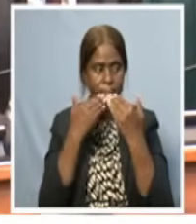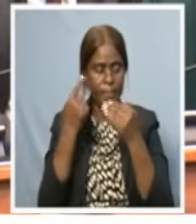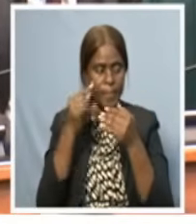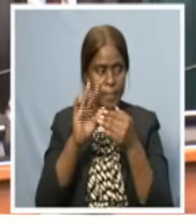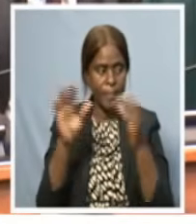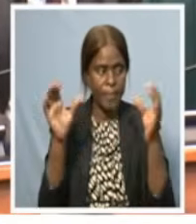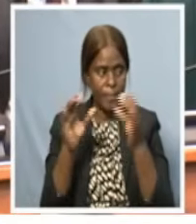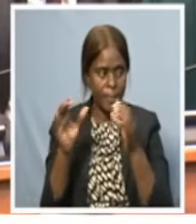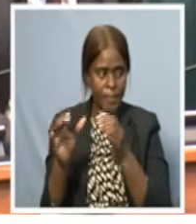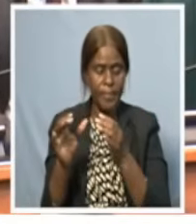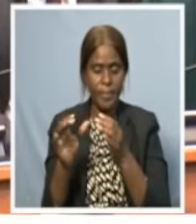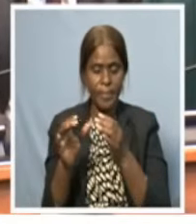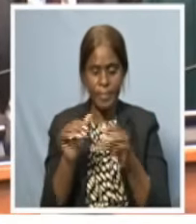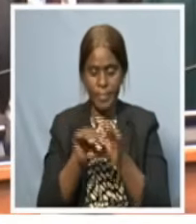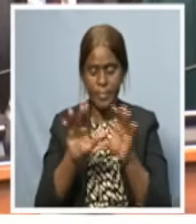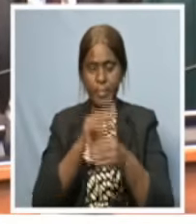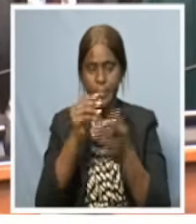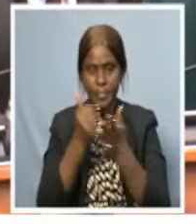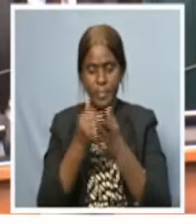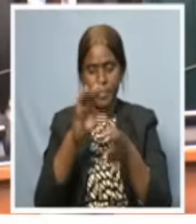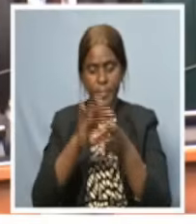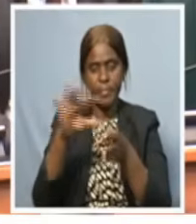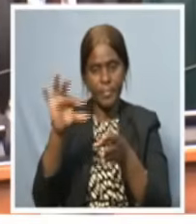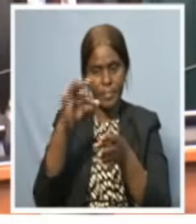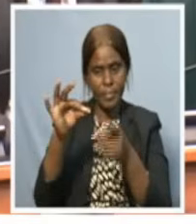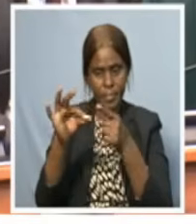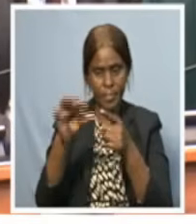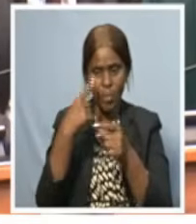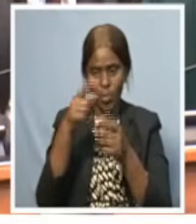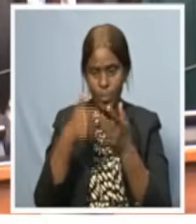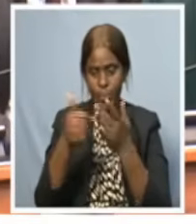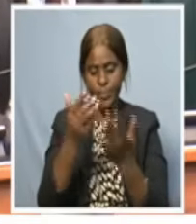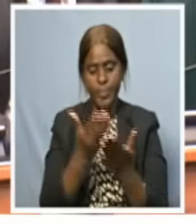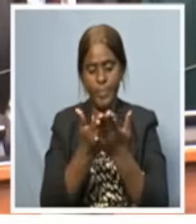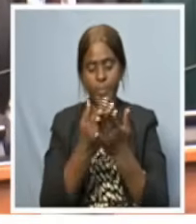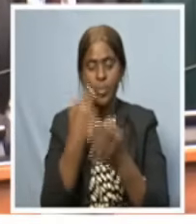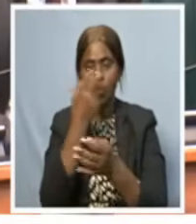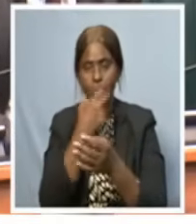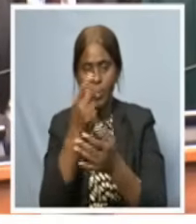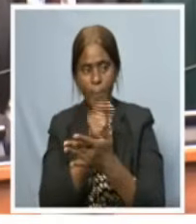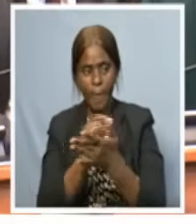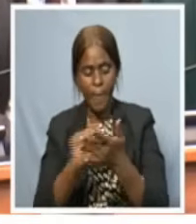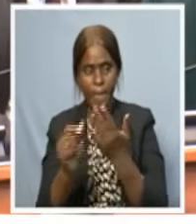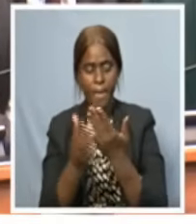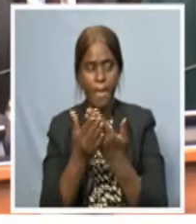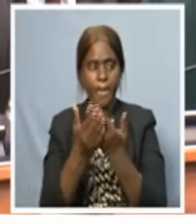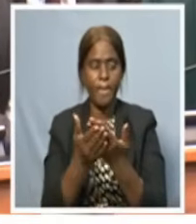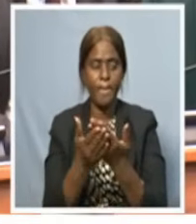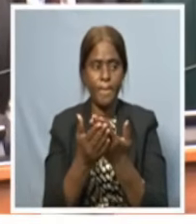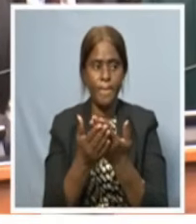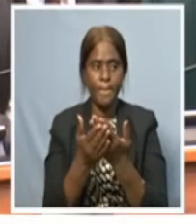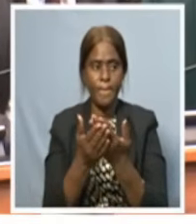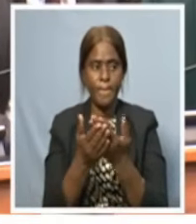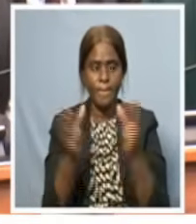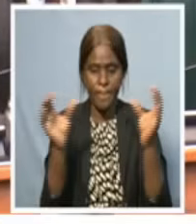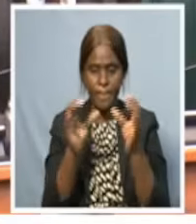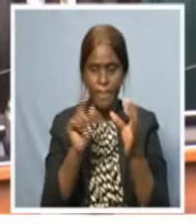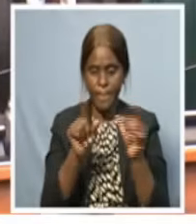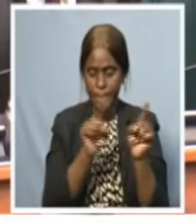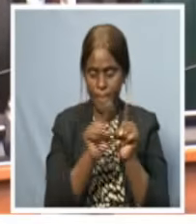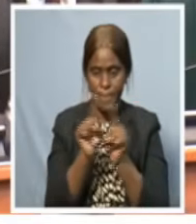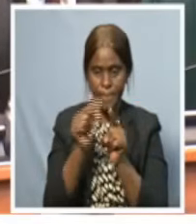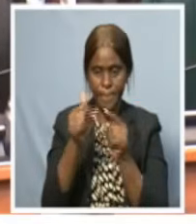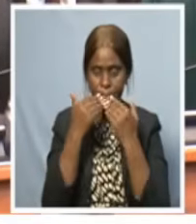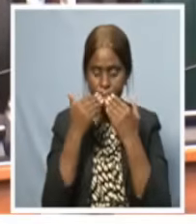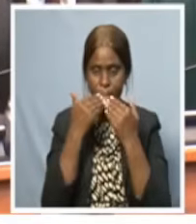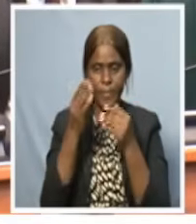the committee on all the stakeholders who tendered both written and oral submission. The committee also